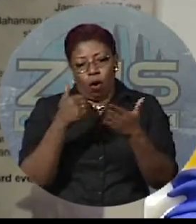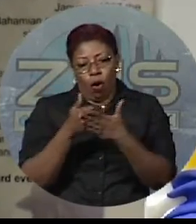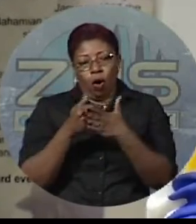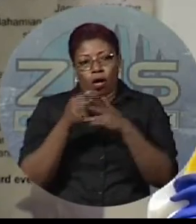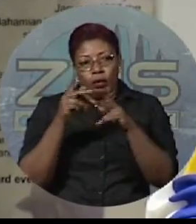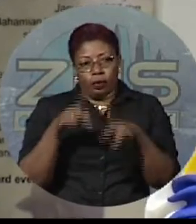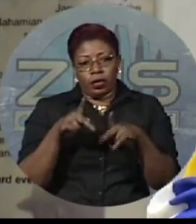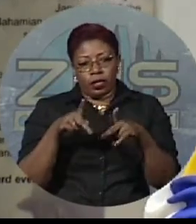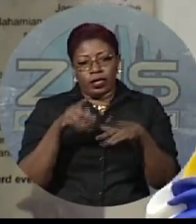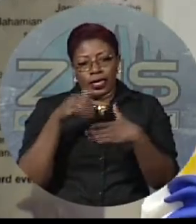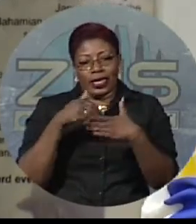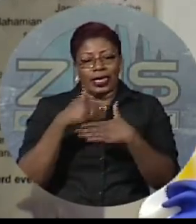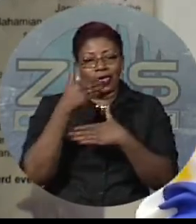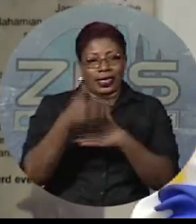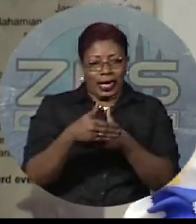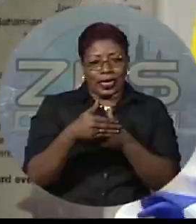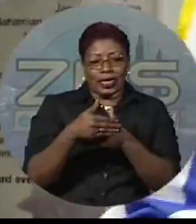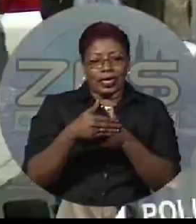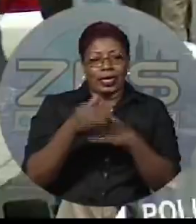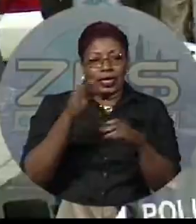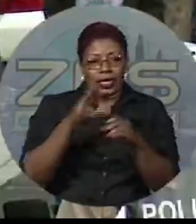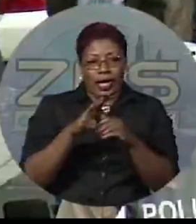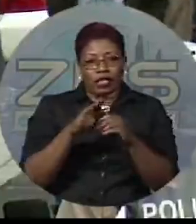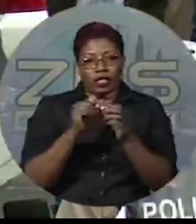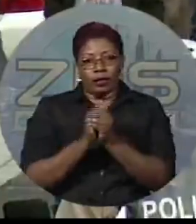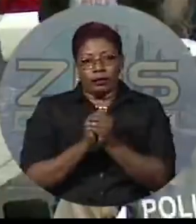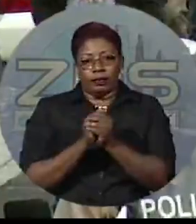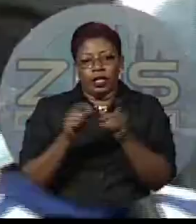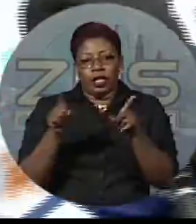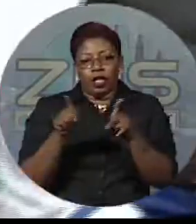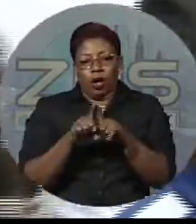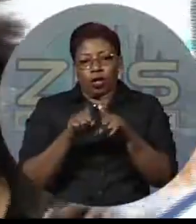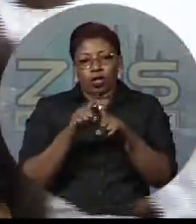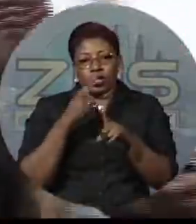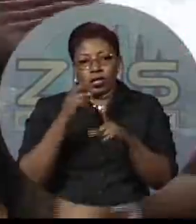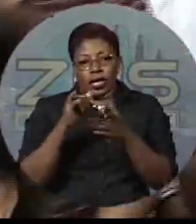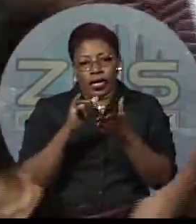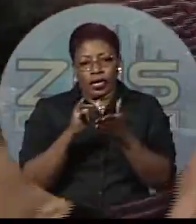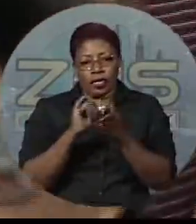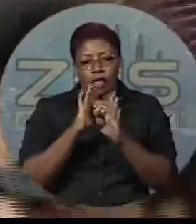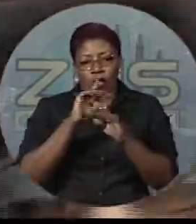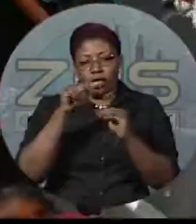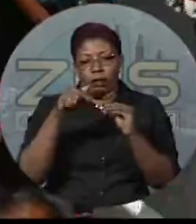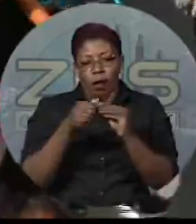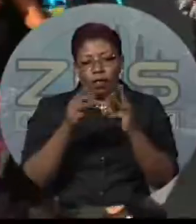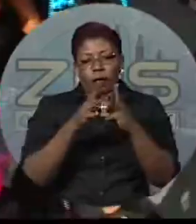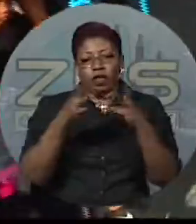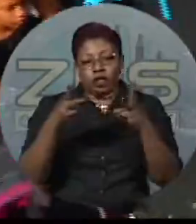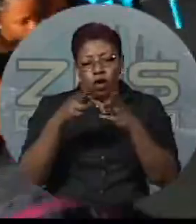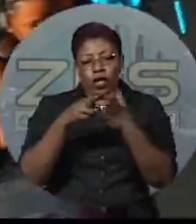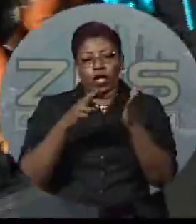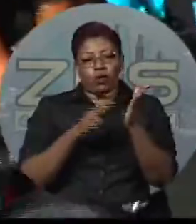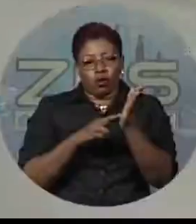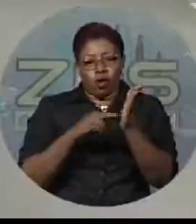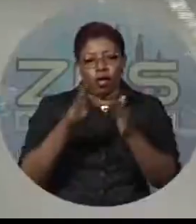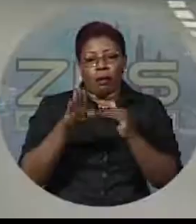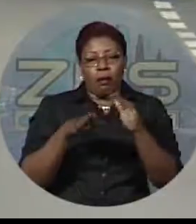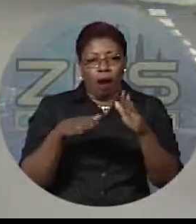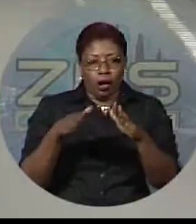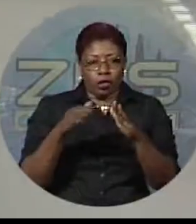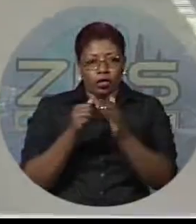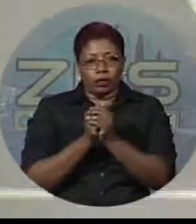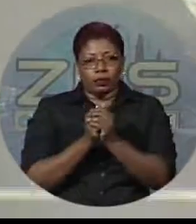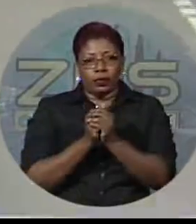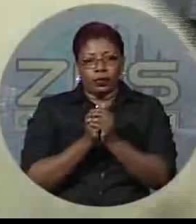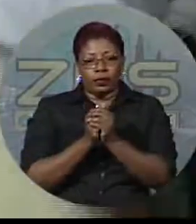candidates in the next general election. Roberts also addressed the turnout at the Majority Rule March and the We March event. The PLP